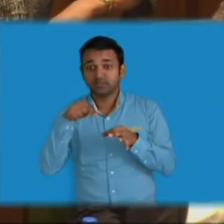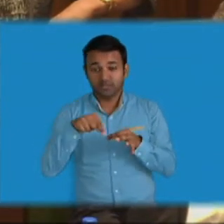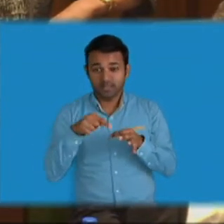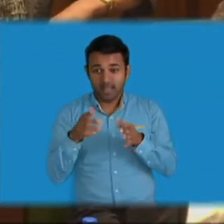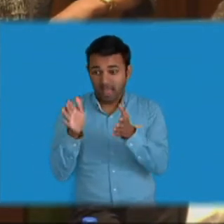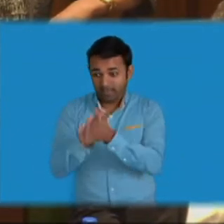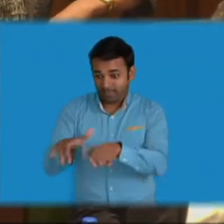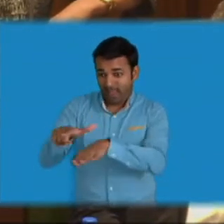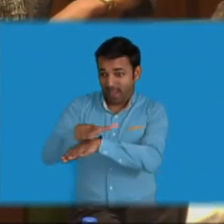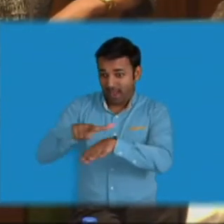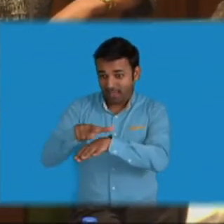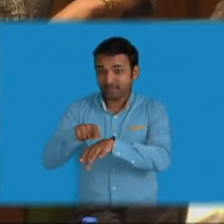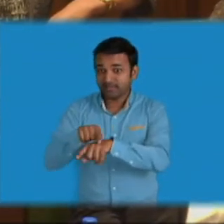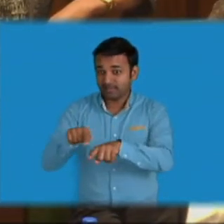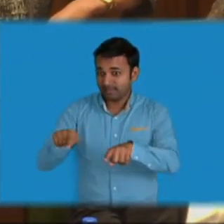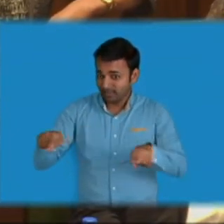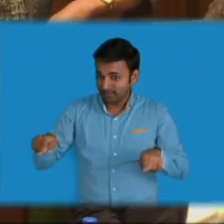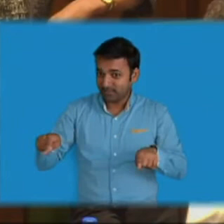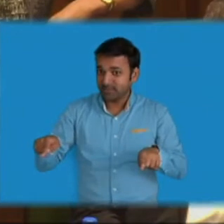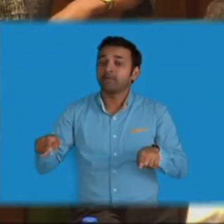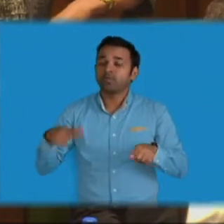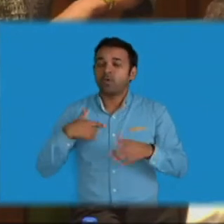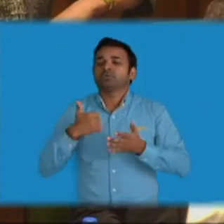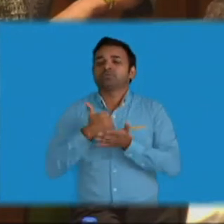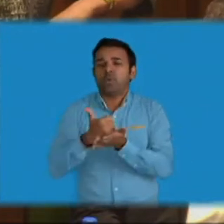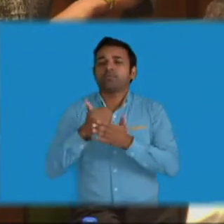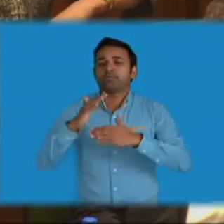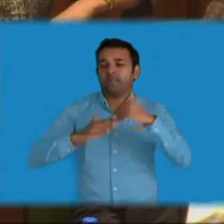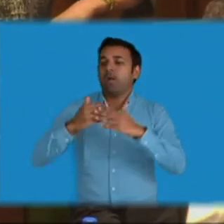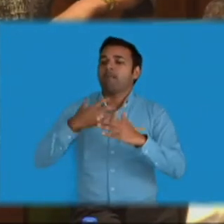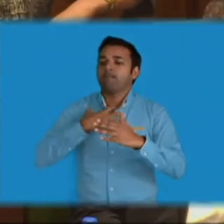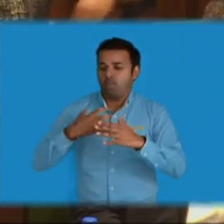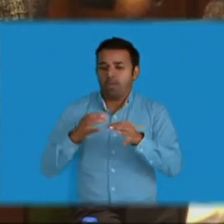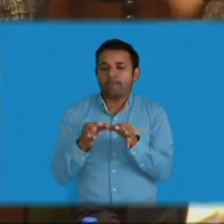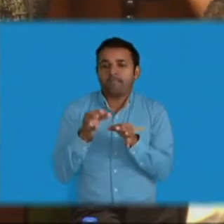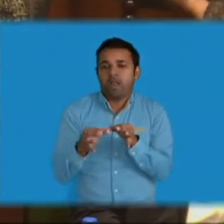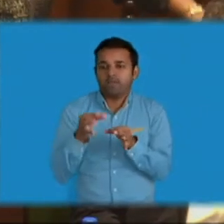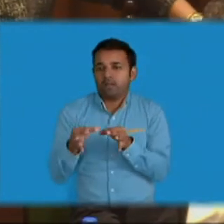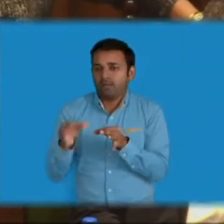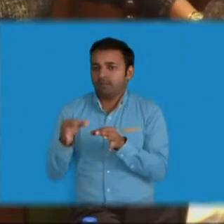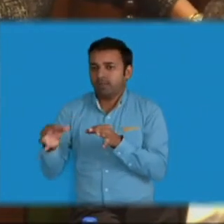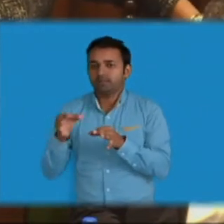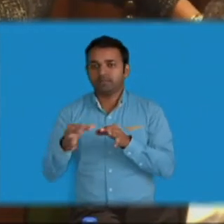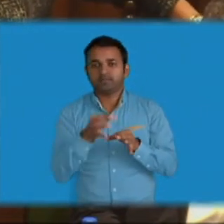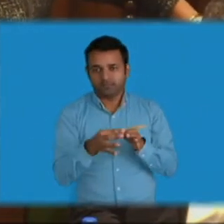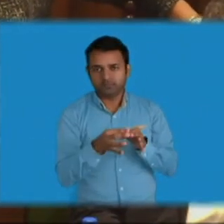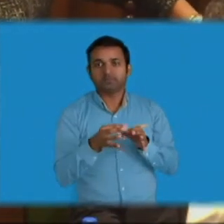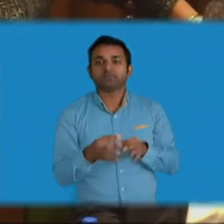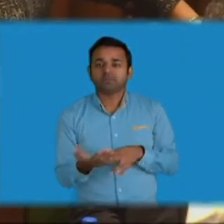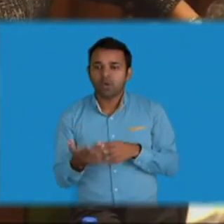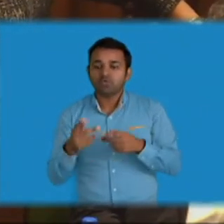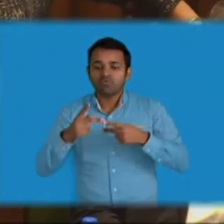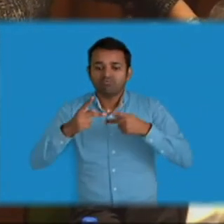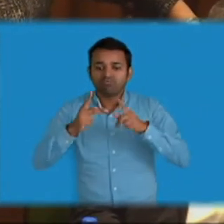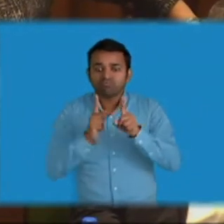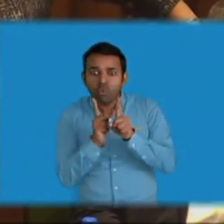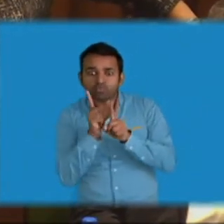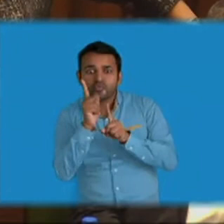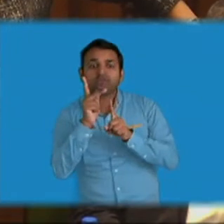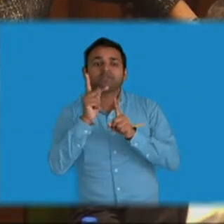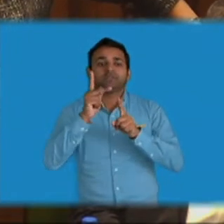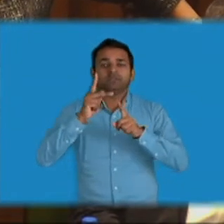International Arrangement on Forest and aim to contribute to the progress on the Sustainable Development Goals, the